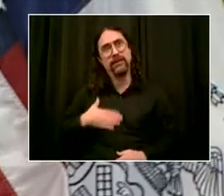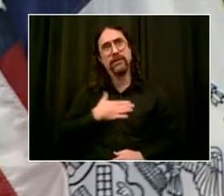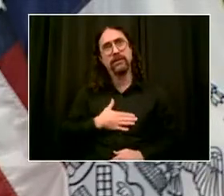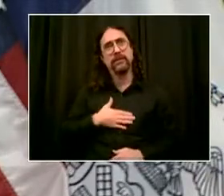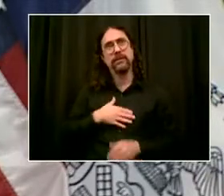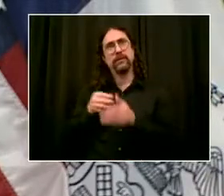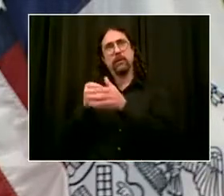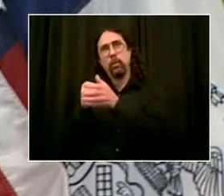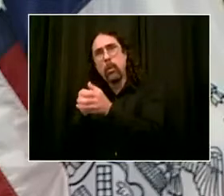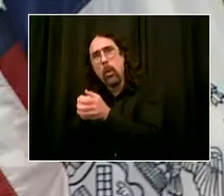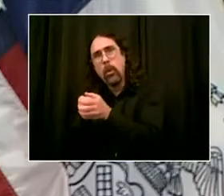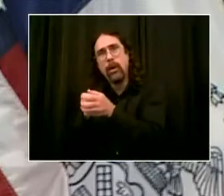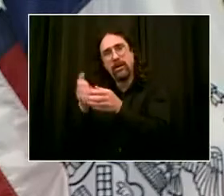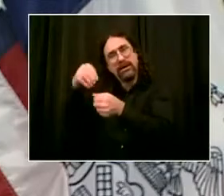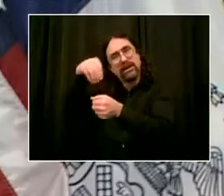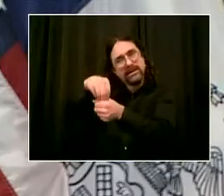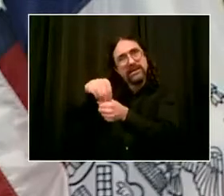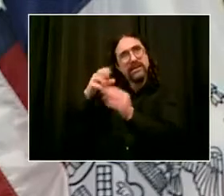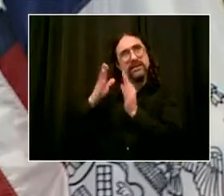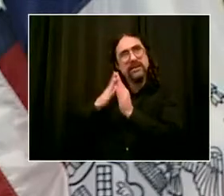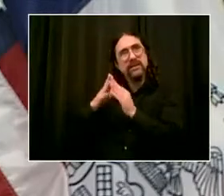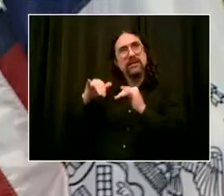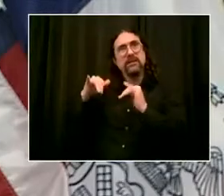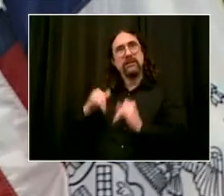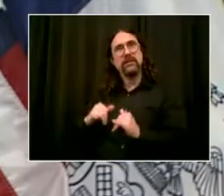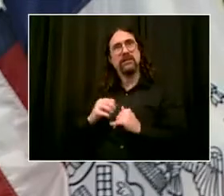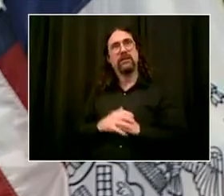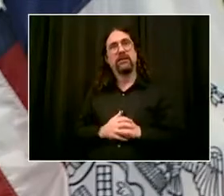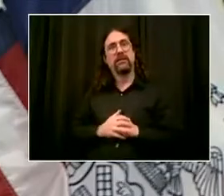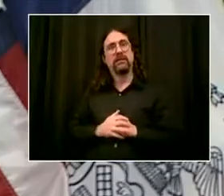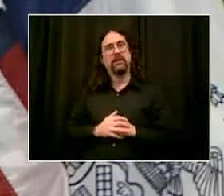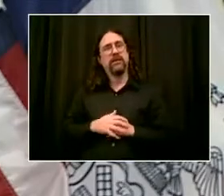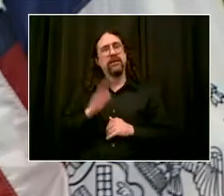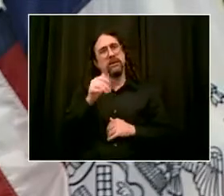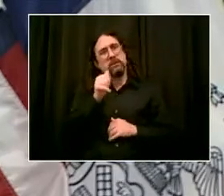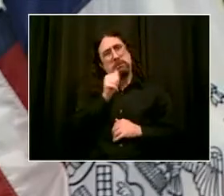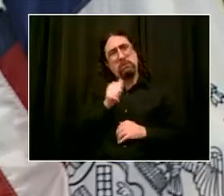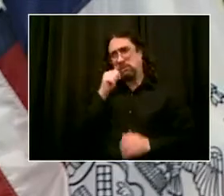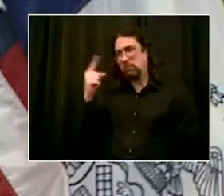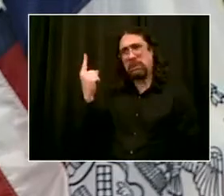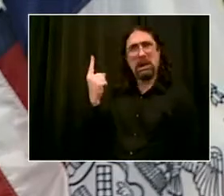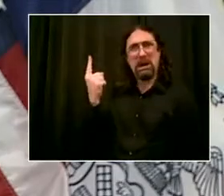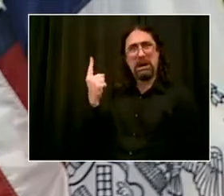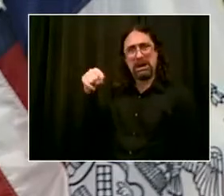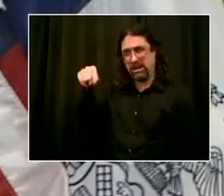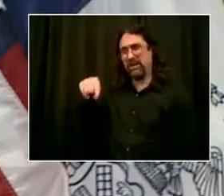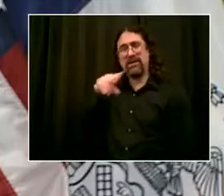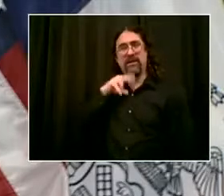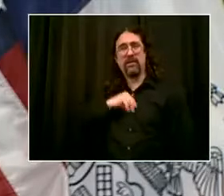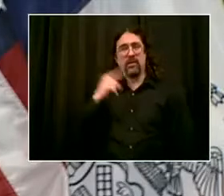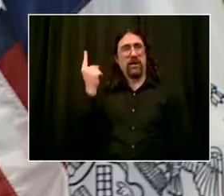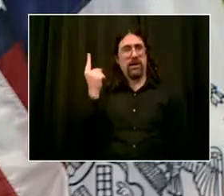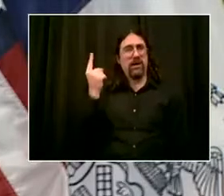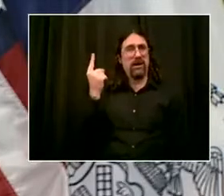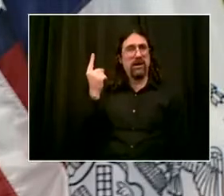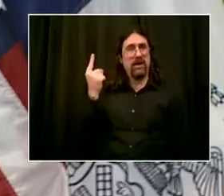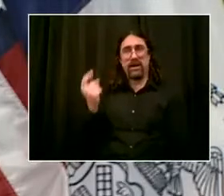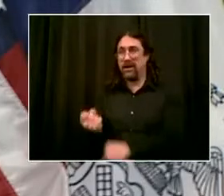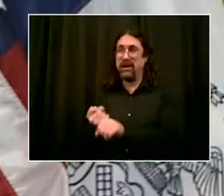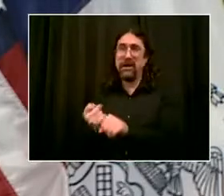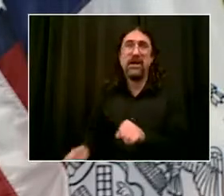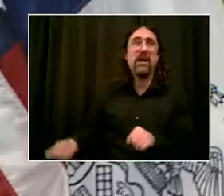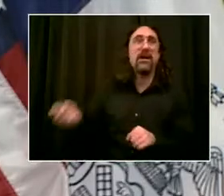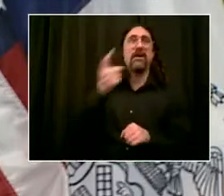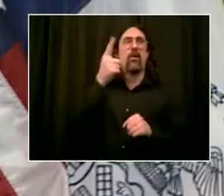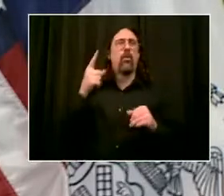this year so people will still be alive next year for when our holidays are in person again okay that is